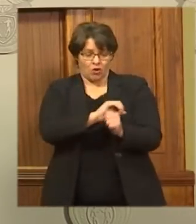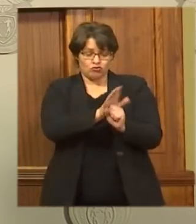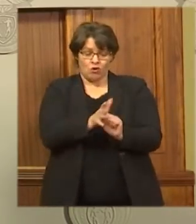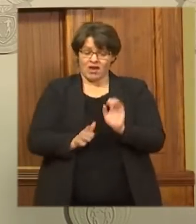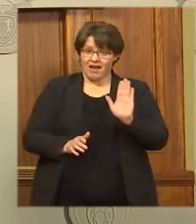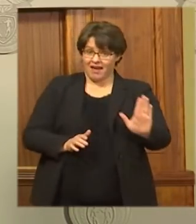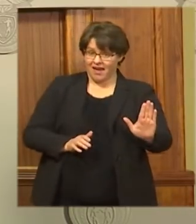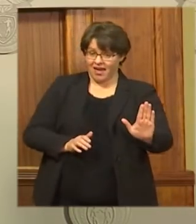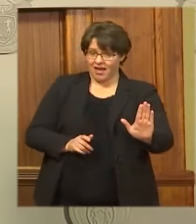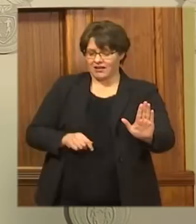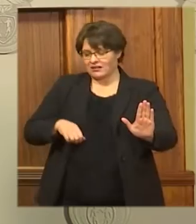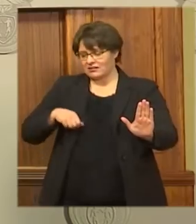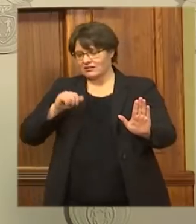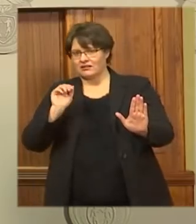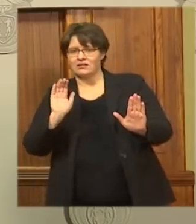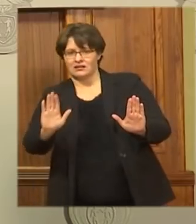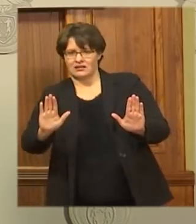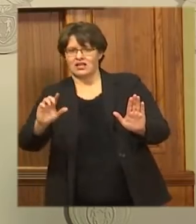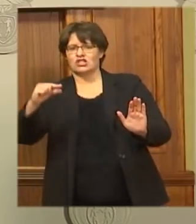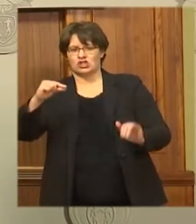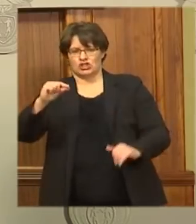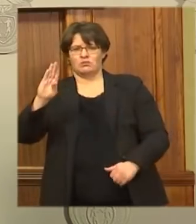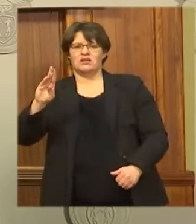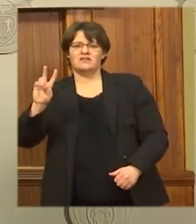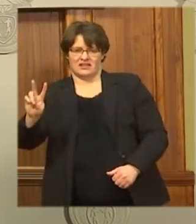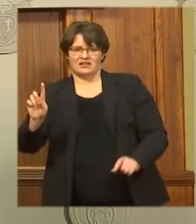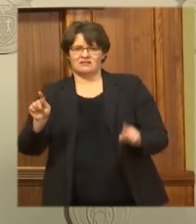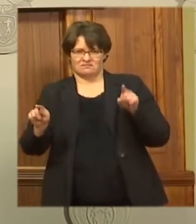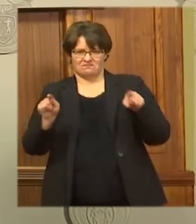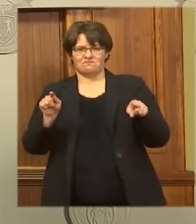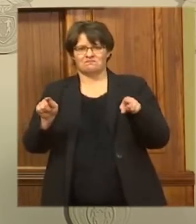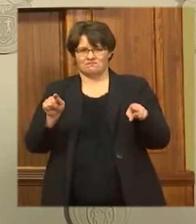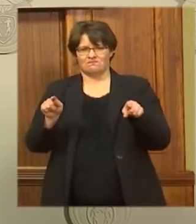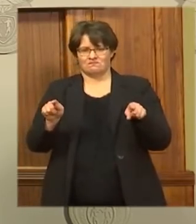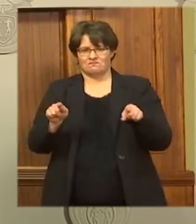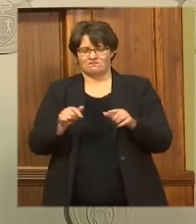epidemic and the gender-based violence epidemic.